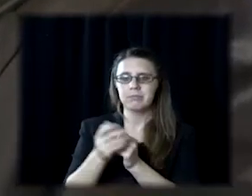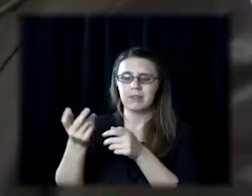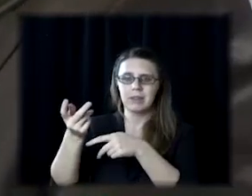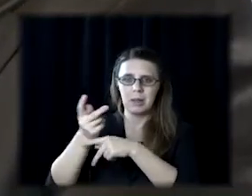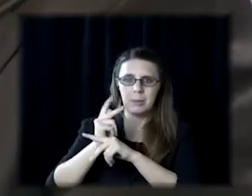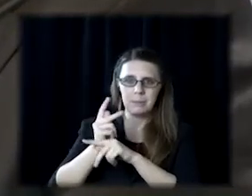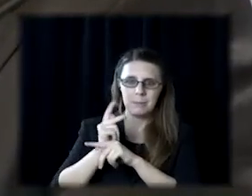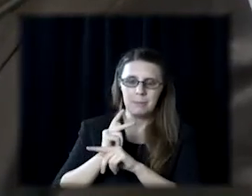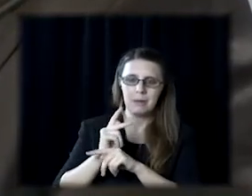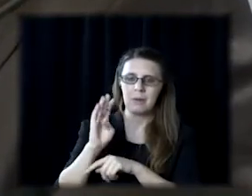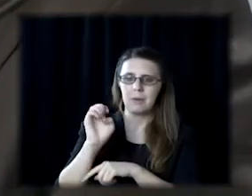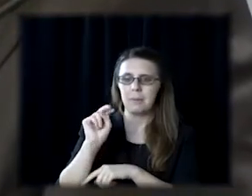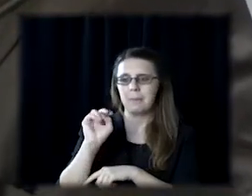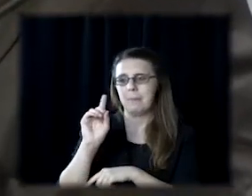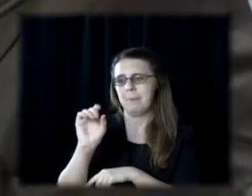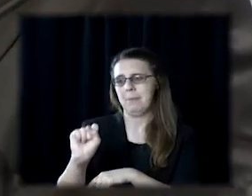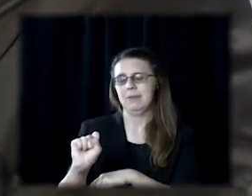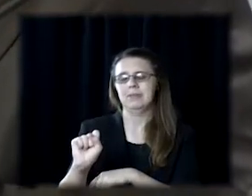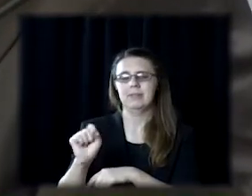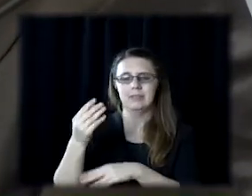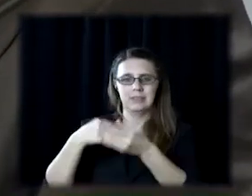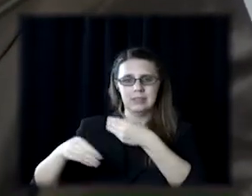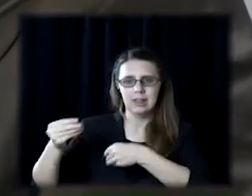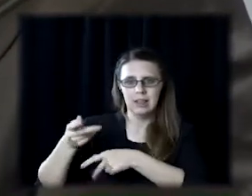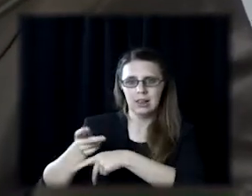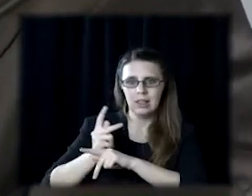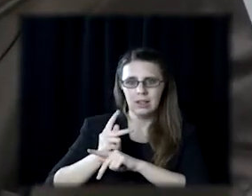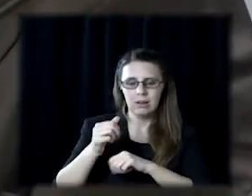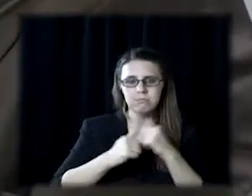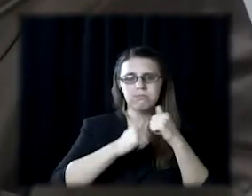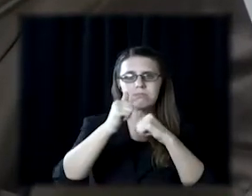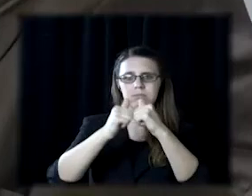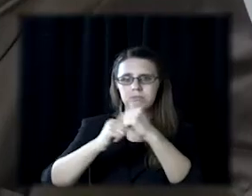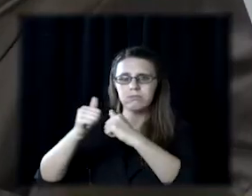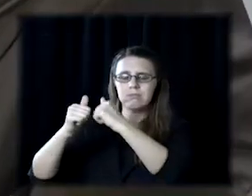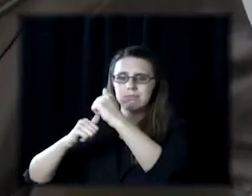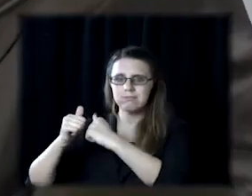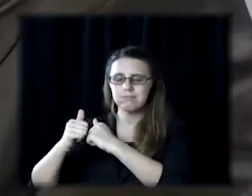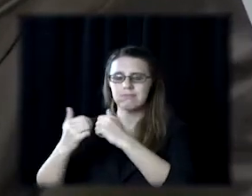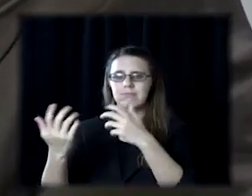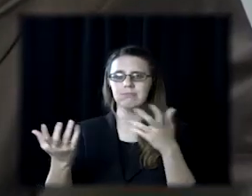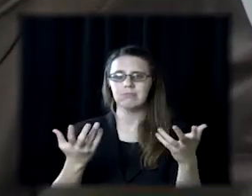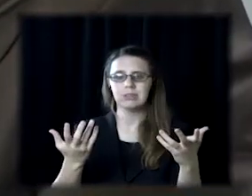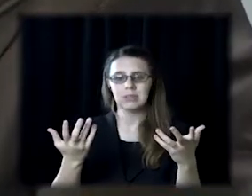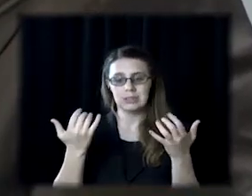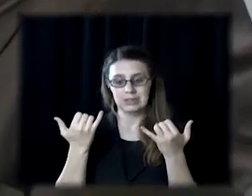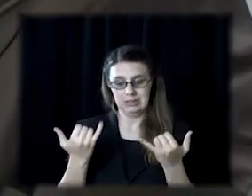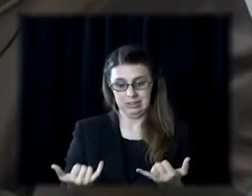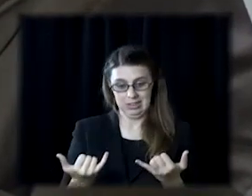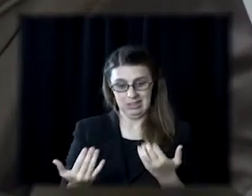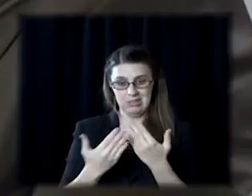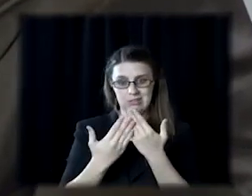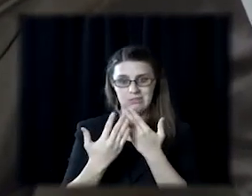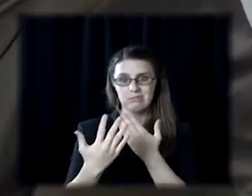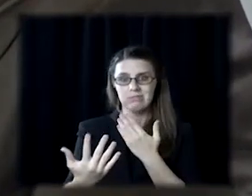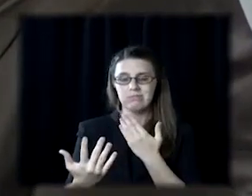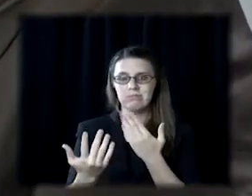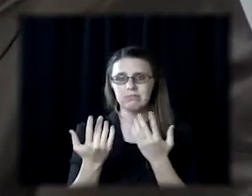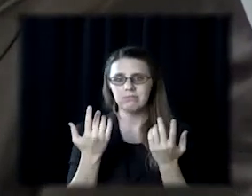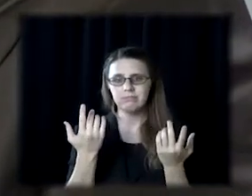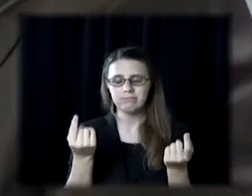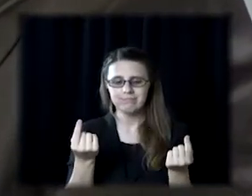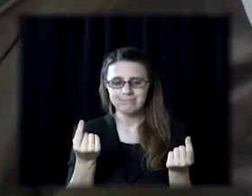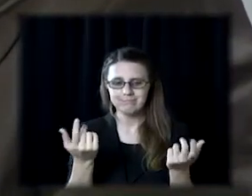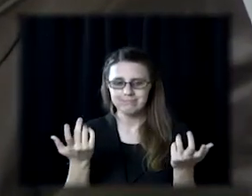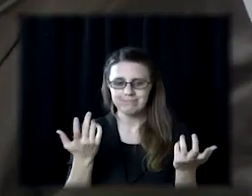and borrowing in the capital markets. The reality is, as we go forward, we have to reach